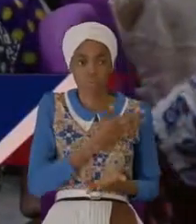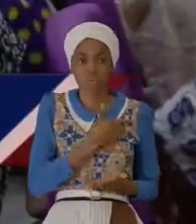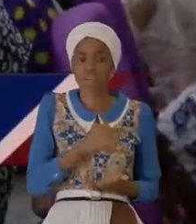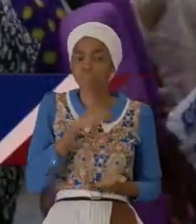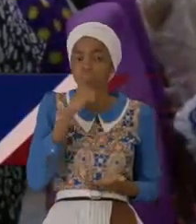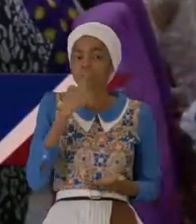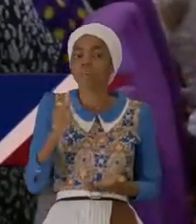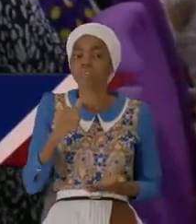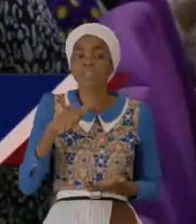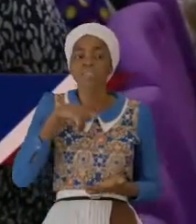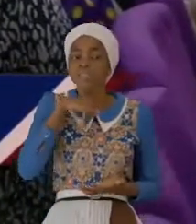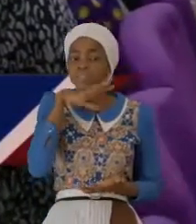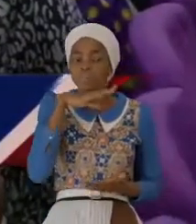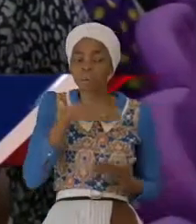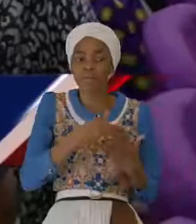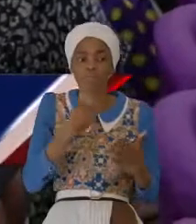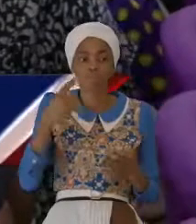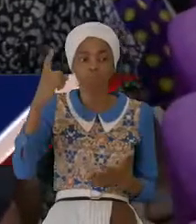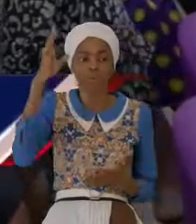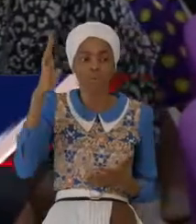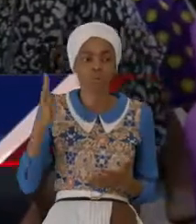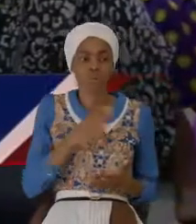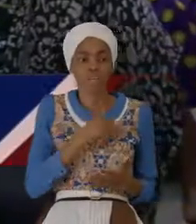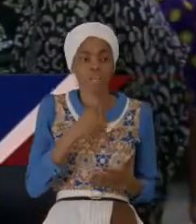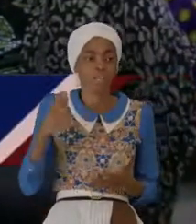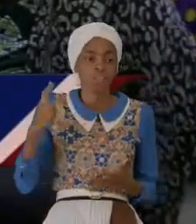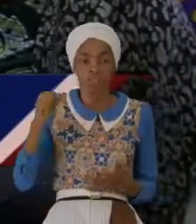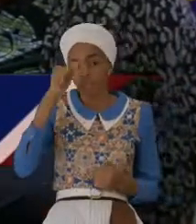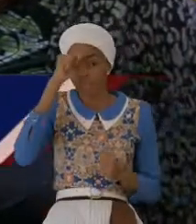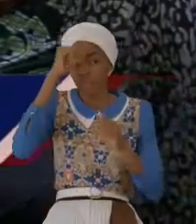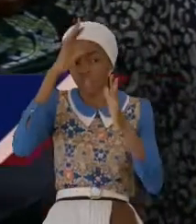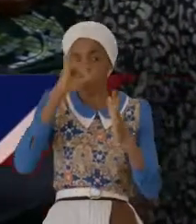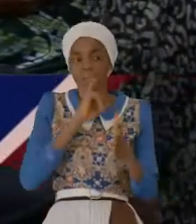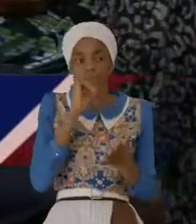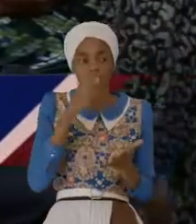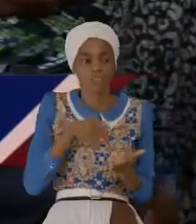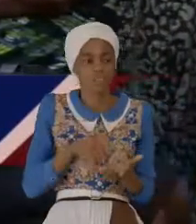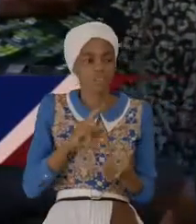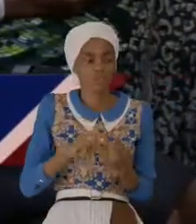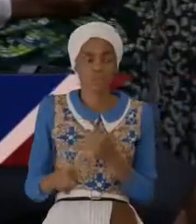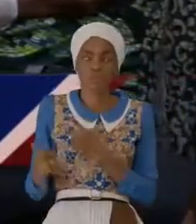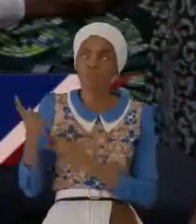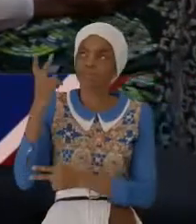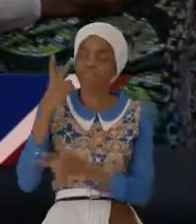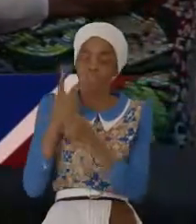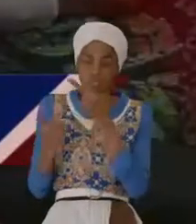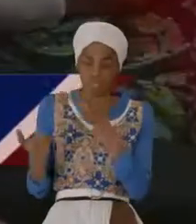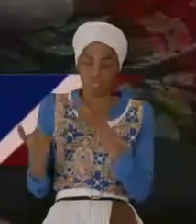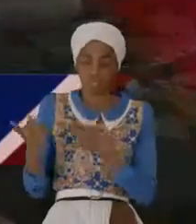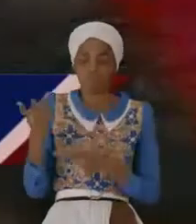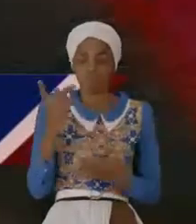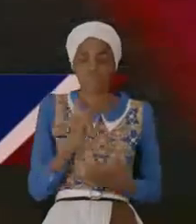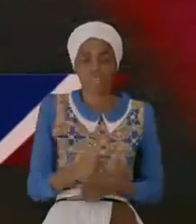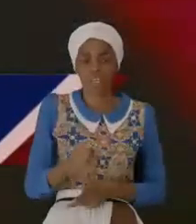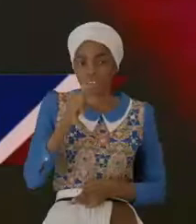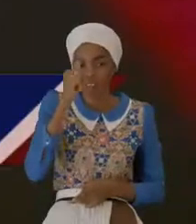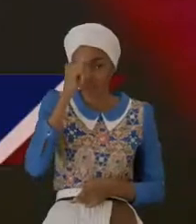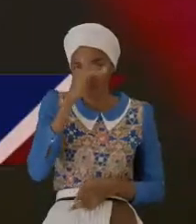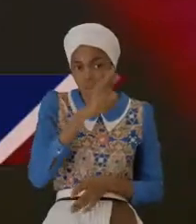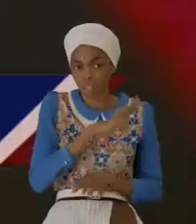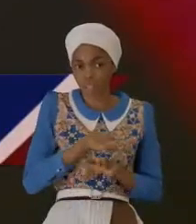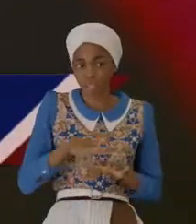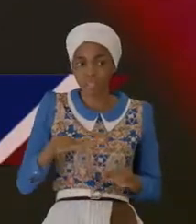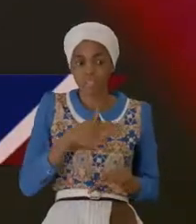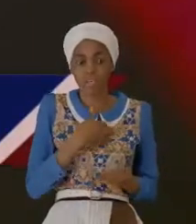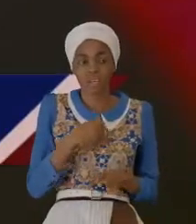undefiled before God and the father is this to beseech the fatherless and